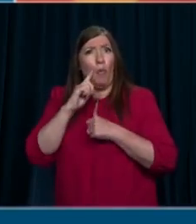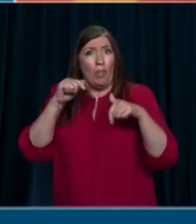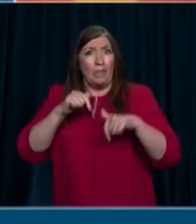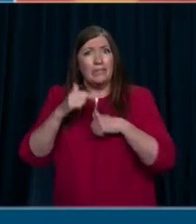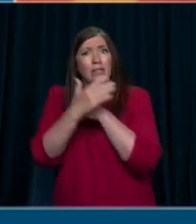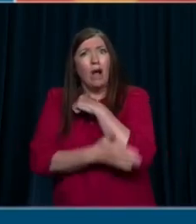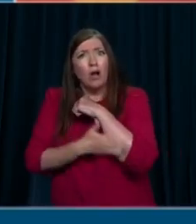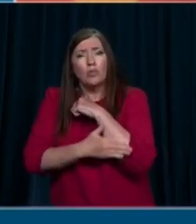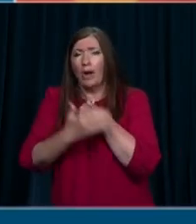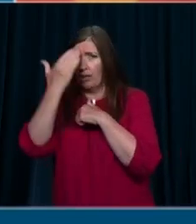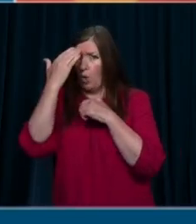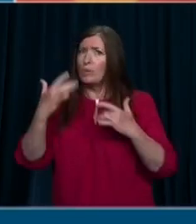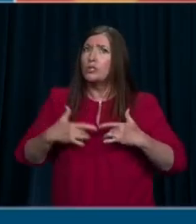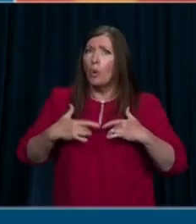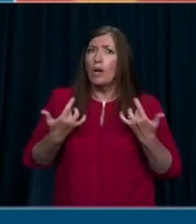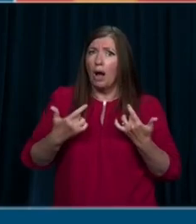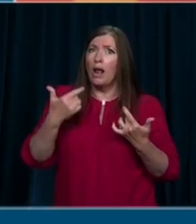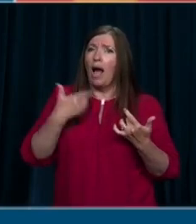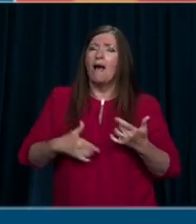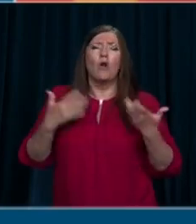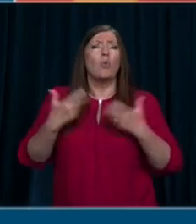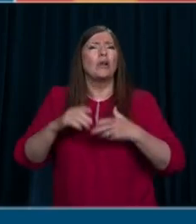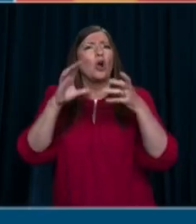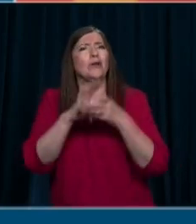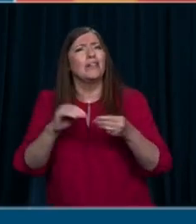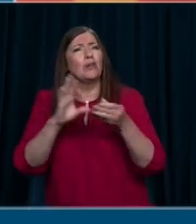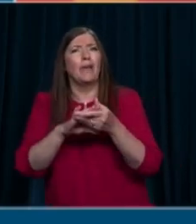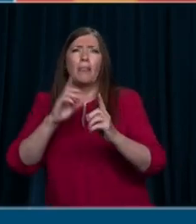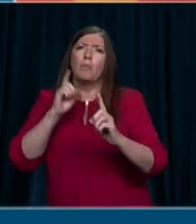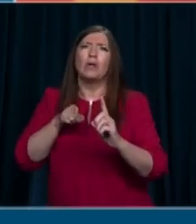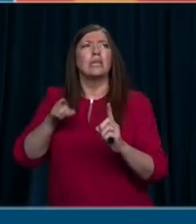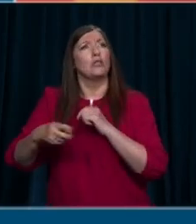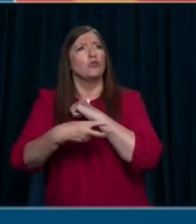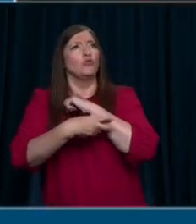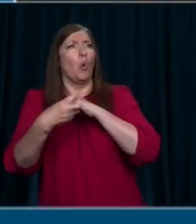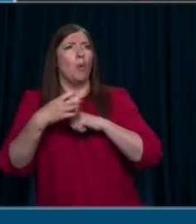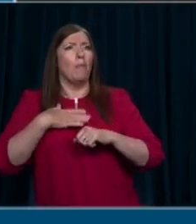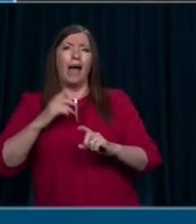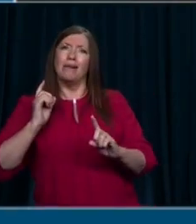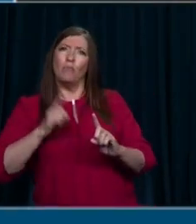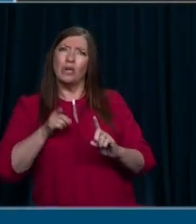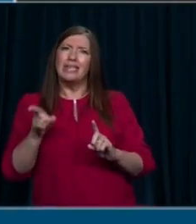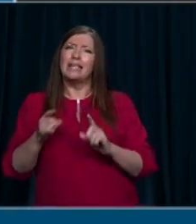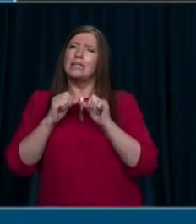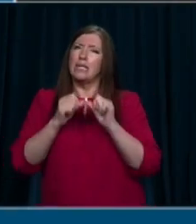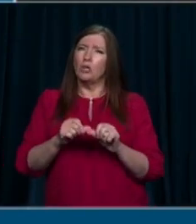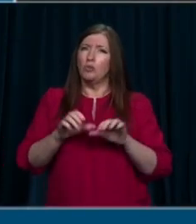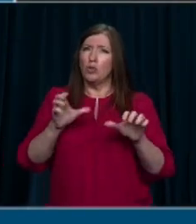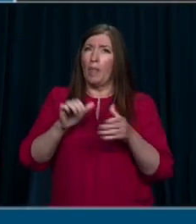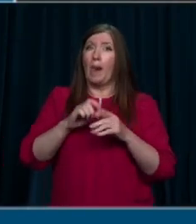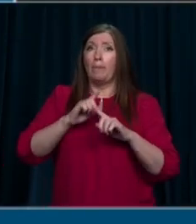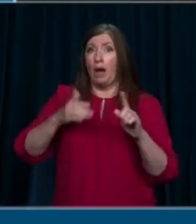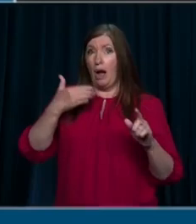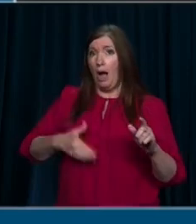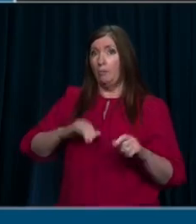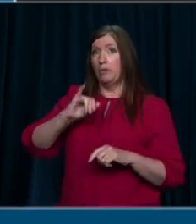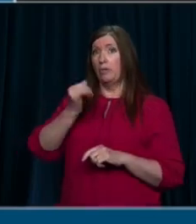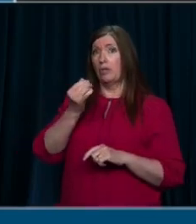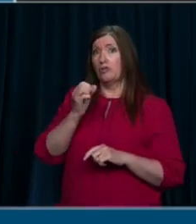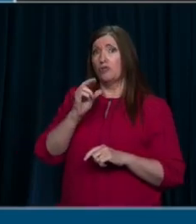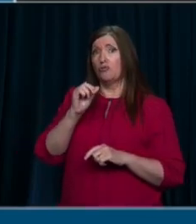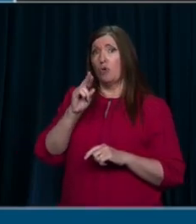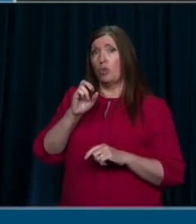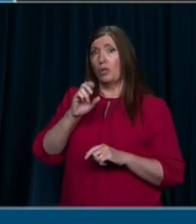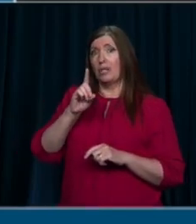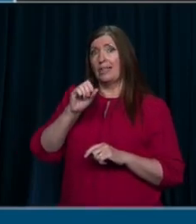going on, and I have articulated this point, and that's why he stole my point. And he continues to do that. But I'm Jerone Davison for Congress, and